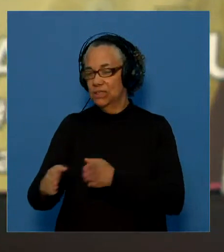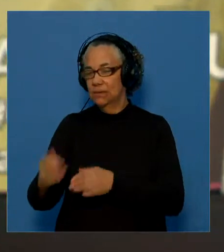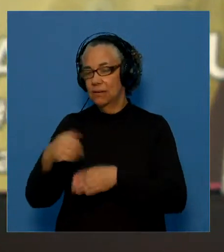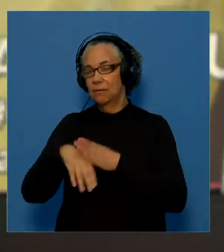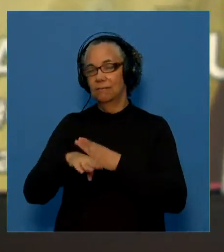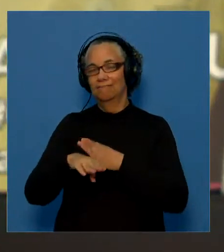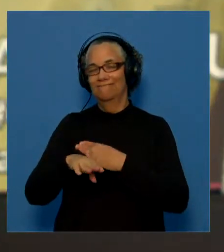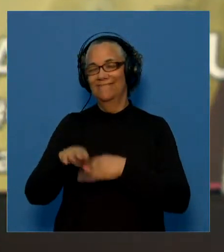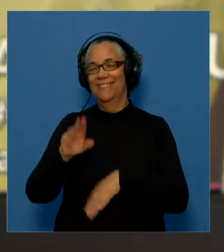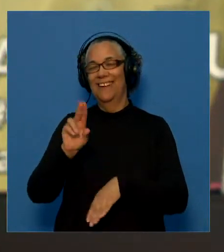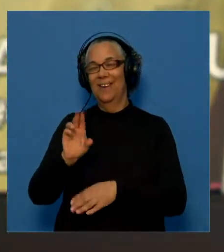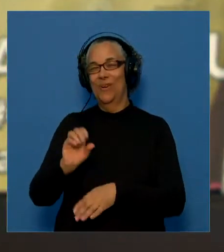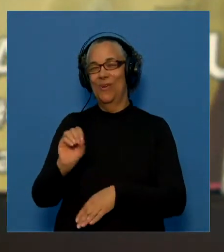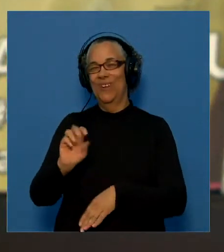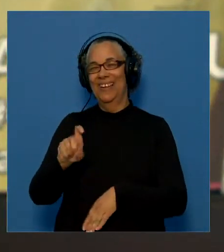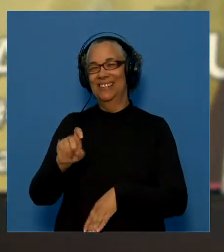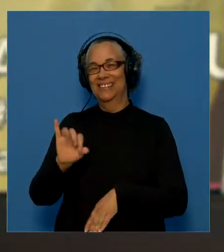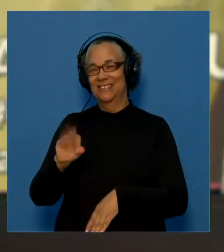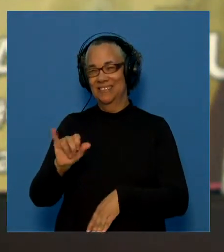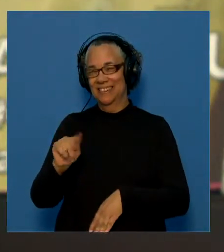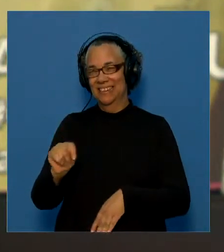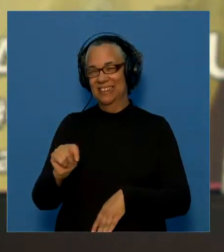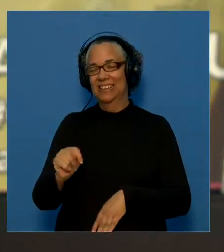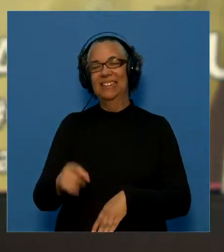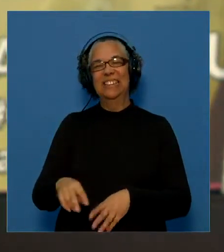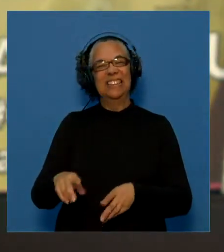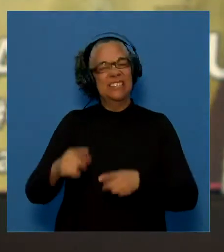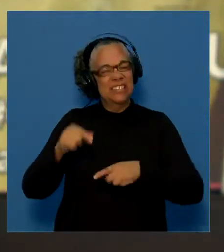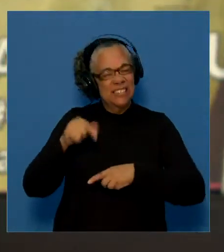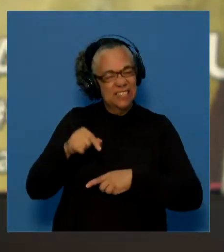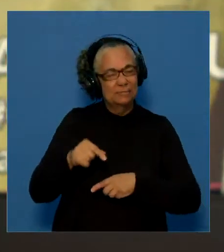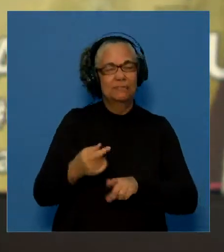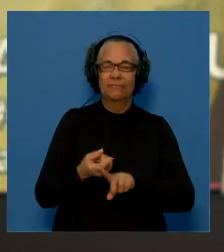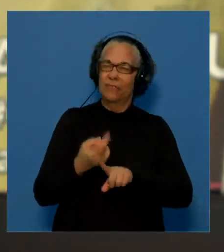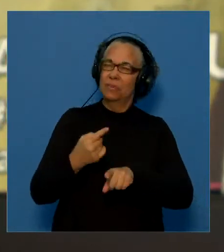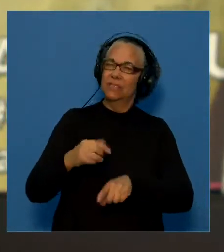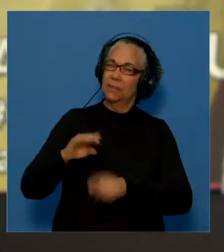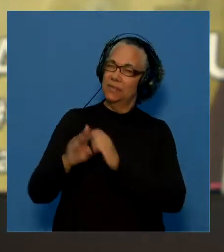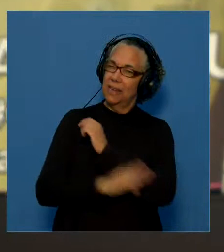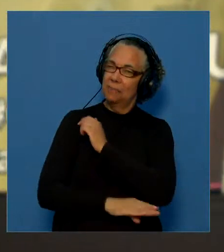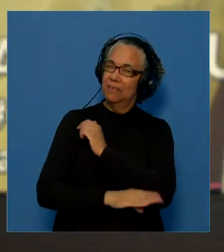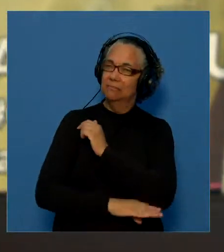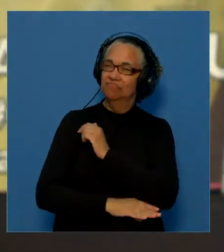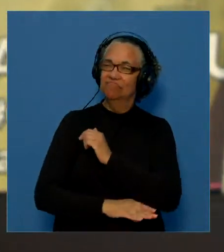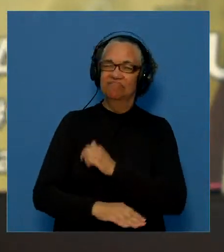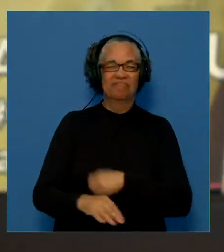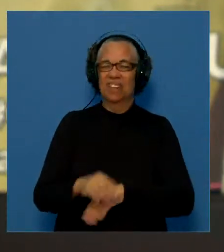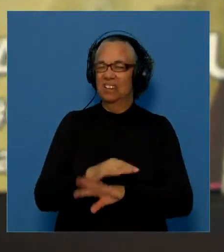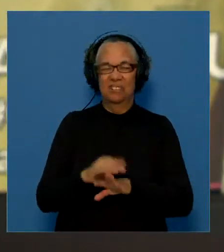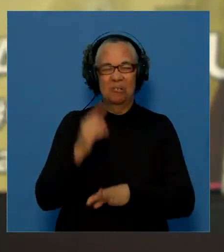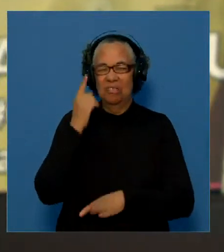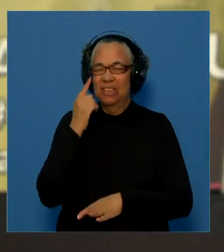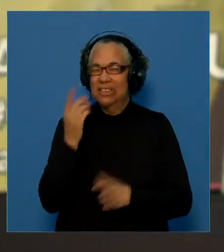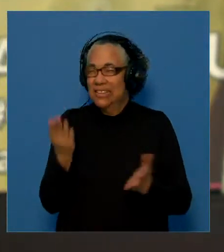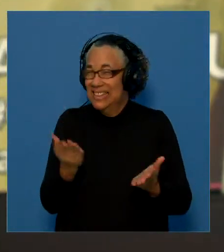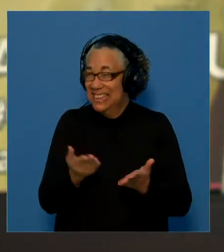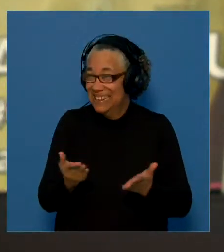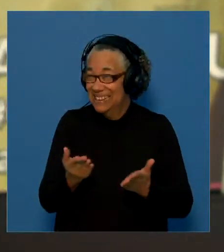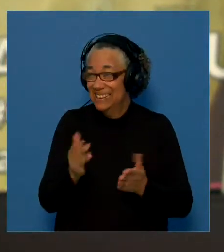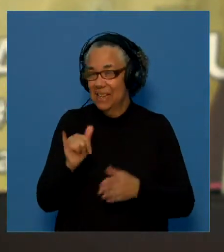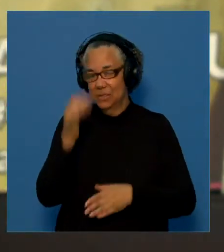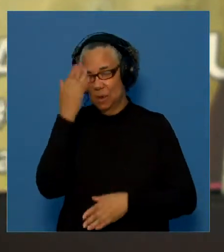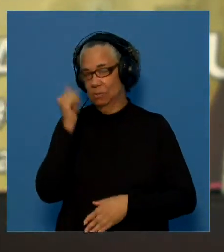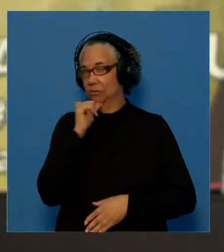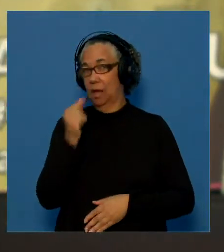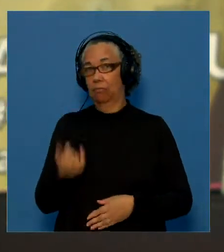virus strain has been around since September, it seems unlikely that it isn't already here, which is why we have not closed our